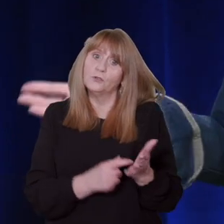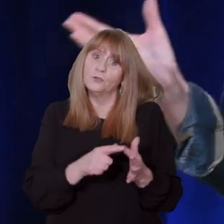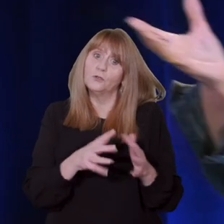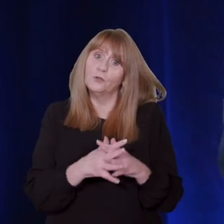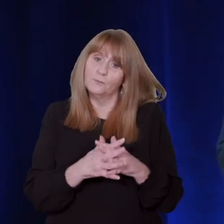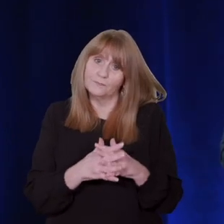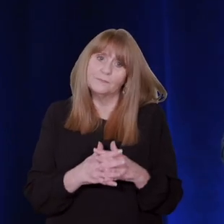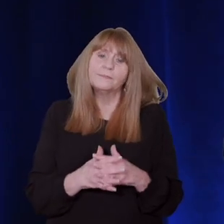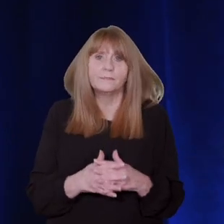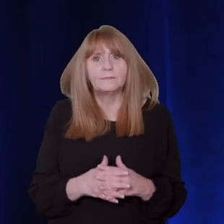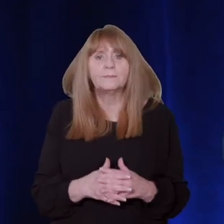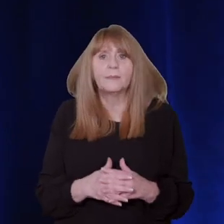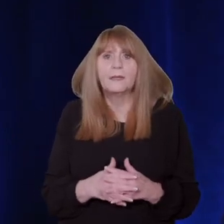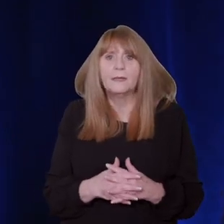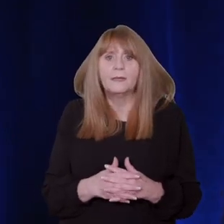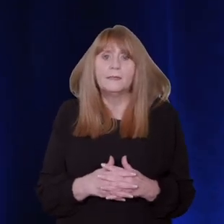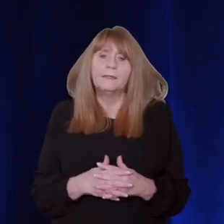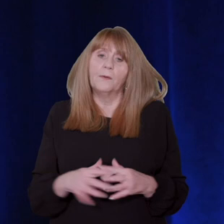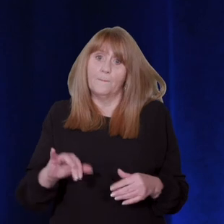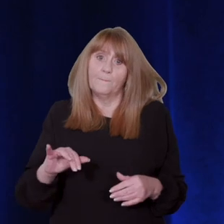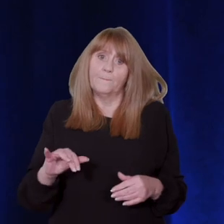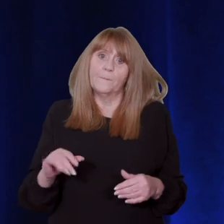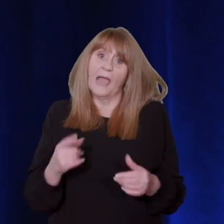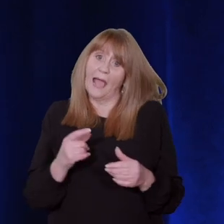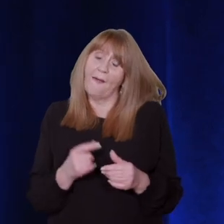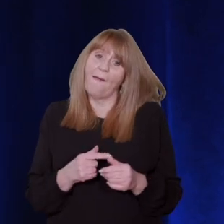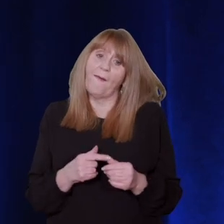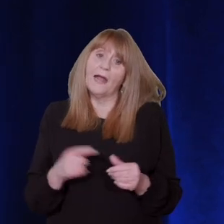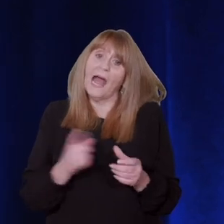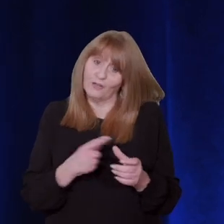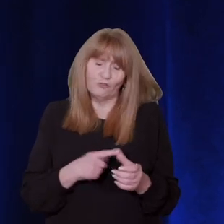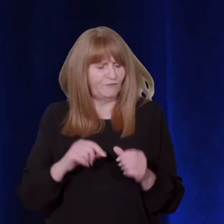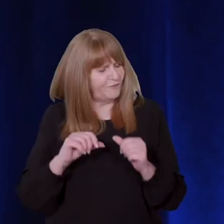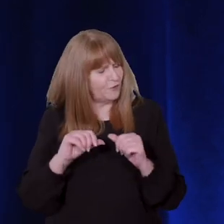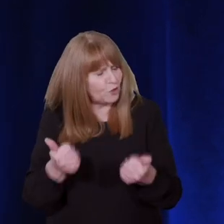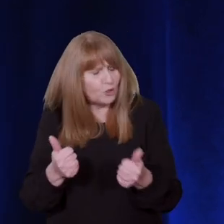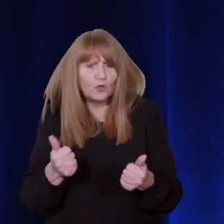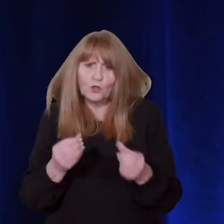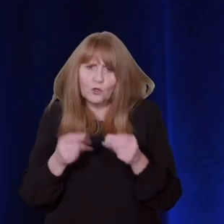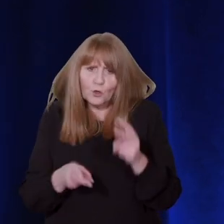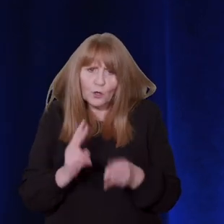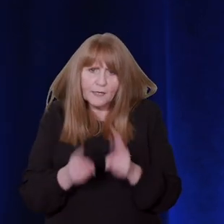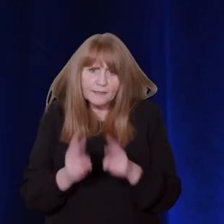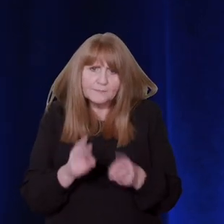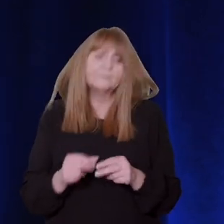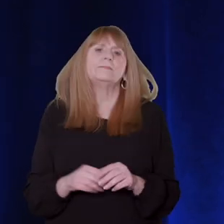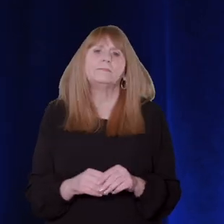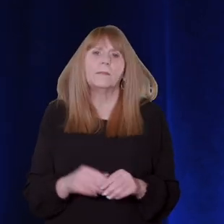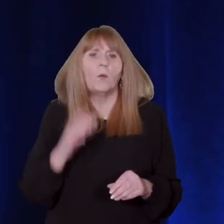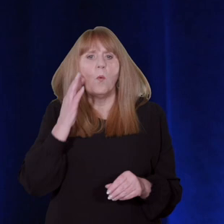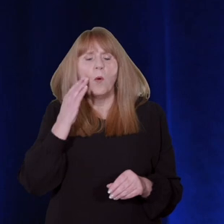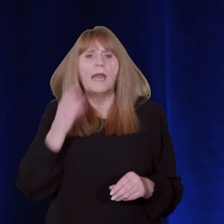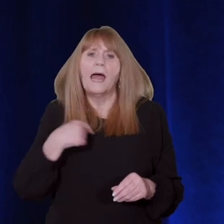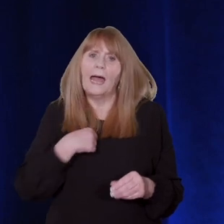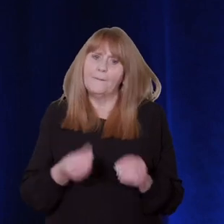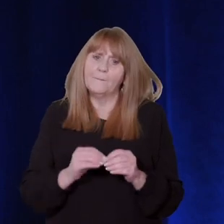maybe a bonfire and jacket potatoes outside. But you know, when I'm making him a cup of tea, he says, do it with love,